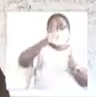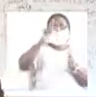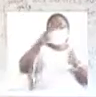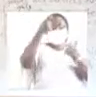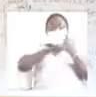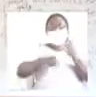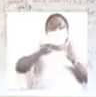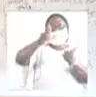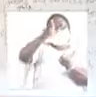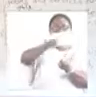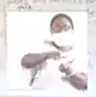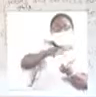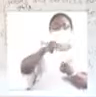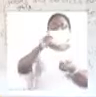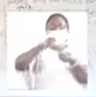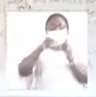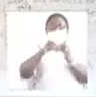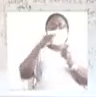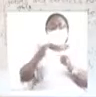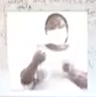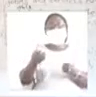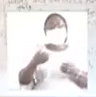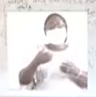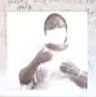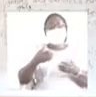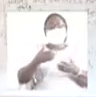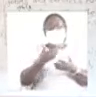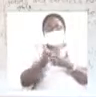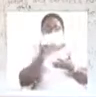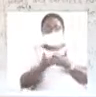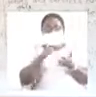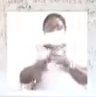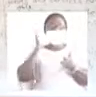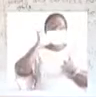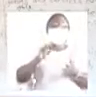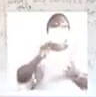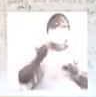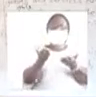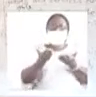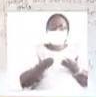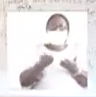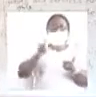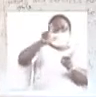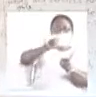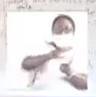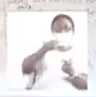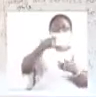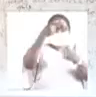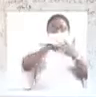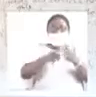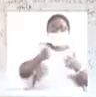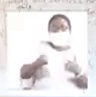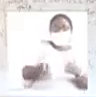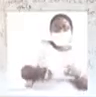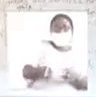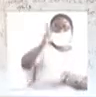higher the price, the lower the quantity of goods that will be demanded, or the lower the price, the